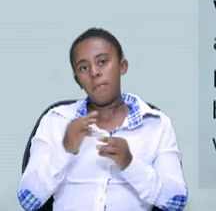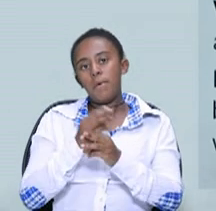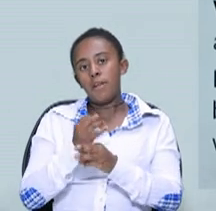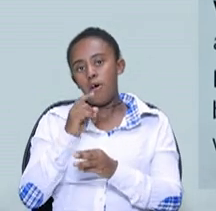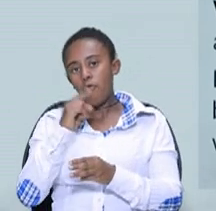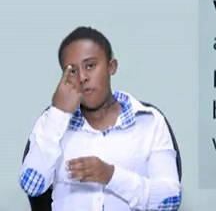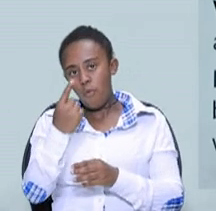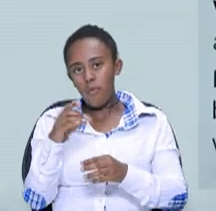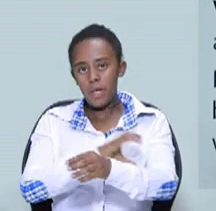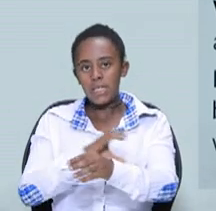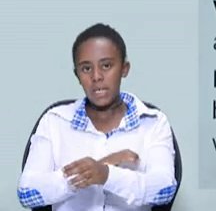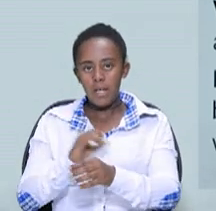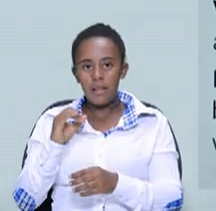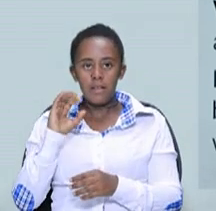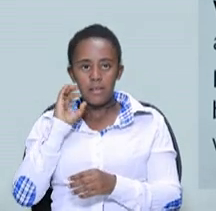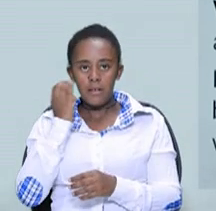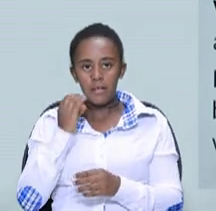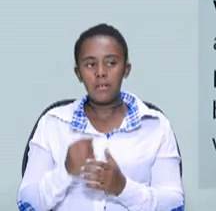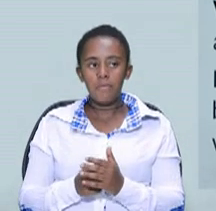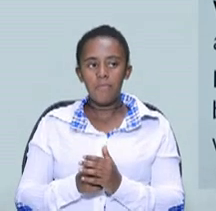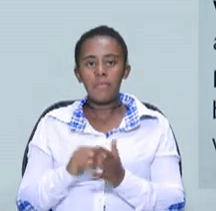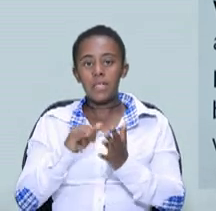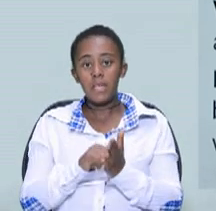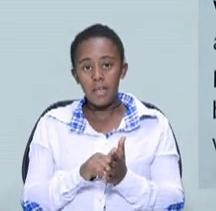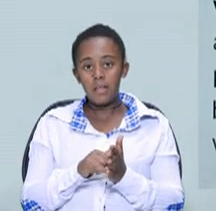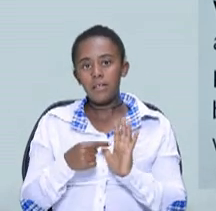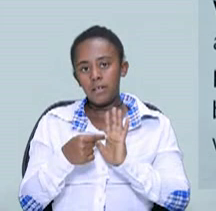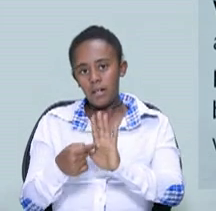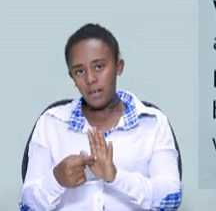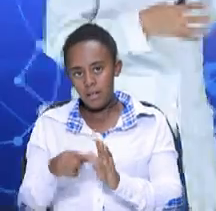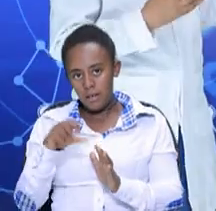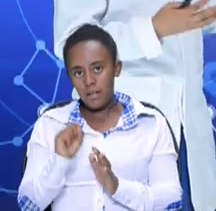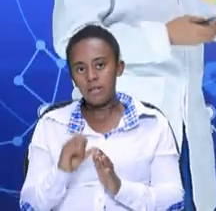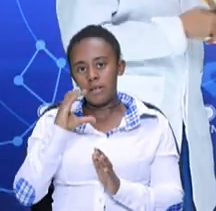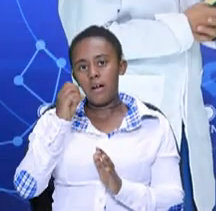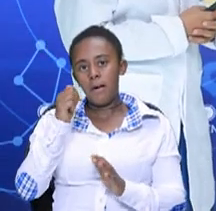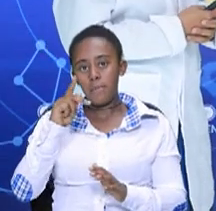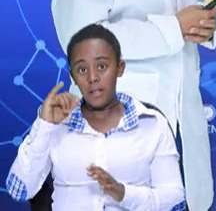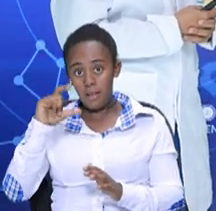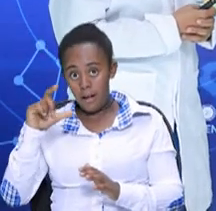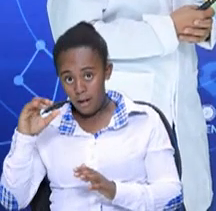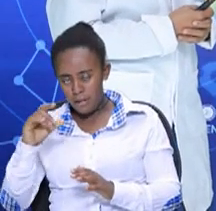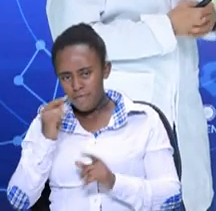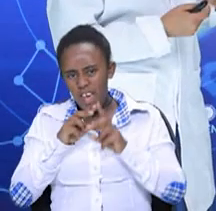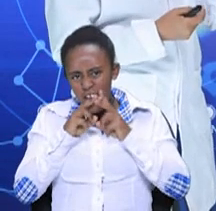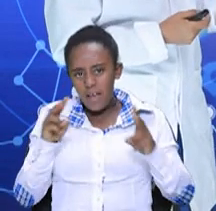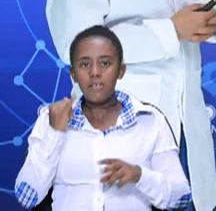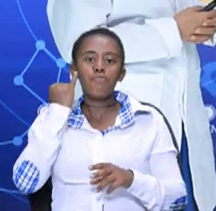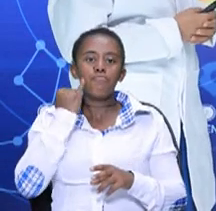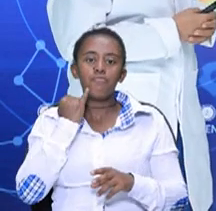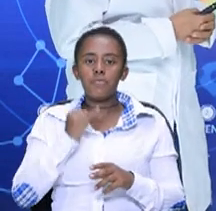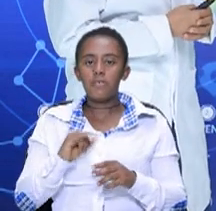of one cell thick structure. That indicate as capillaries are very thin in